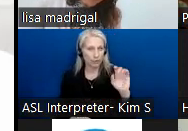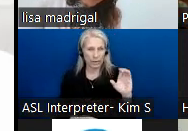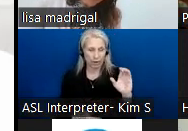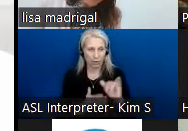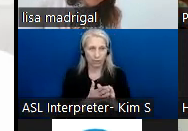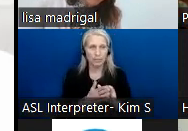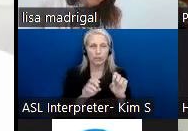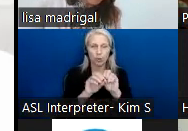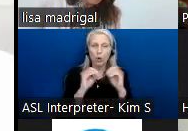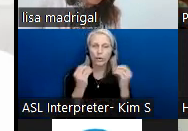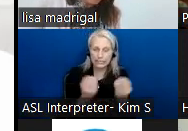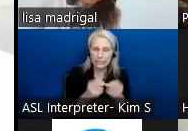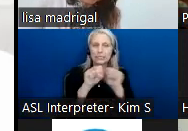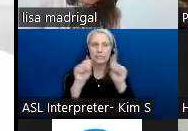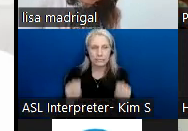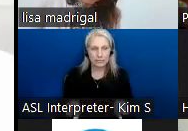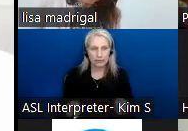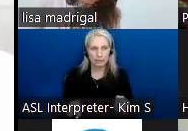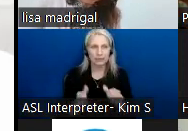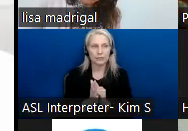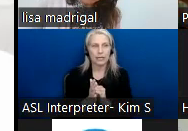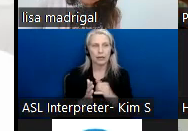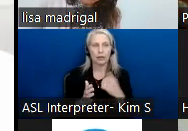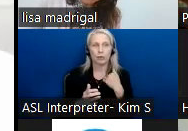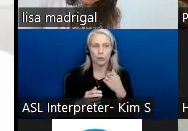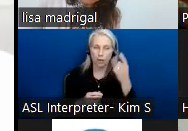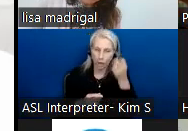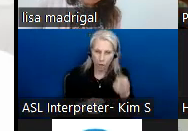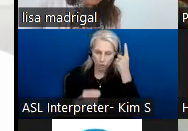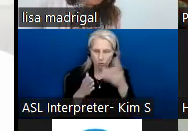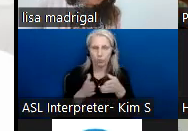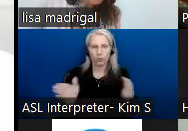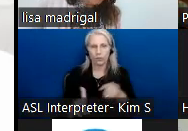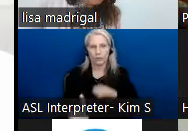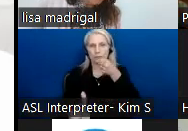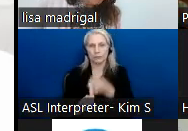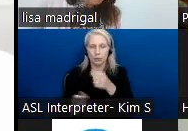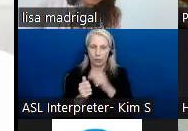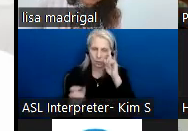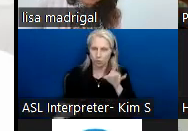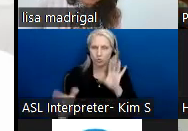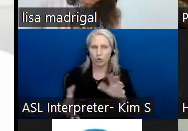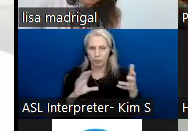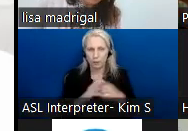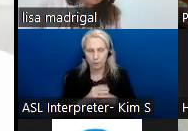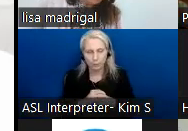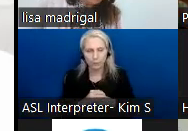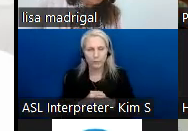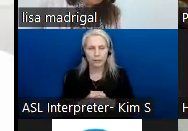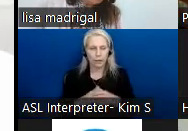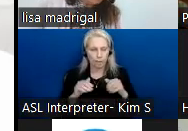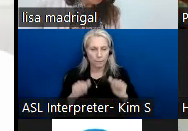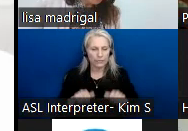or system that is trauma-informed. It realizes the widespread impact of trauma and understands potential paths